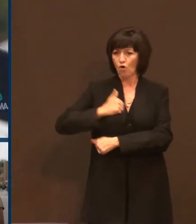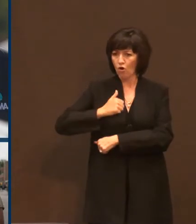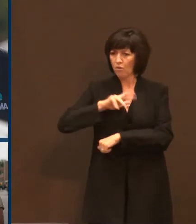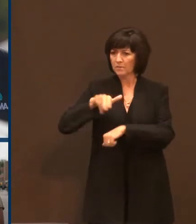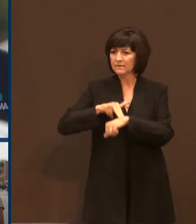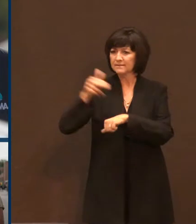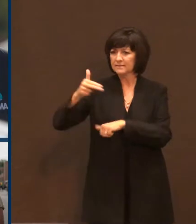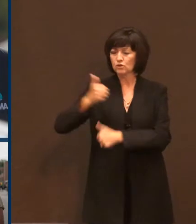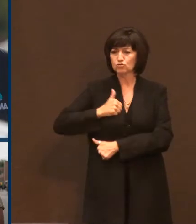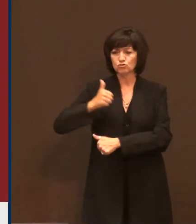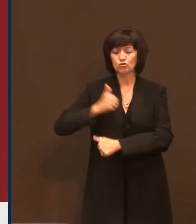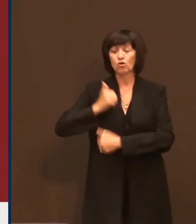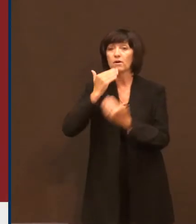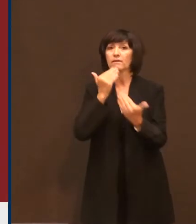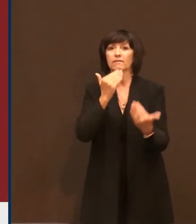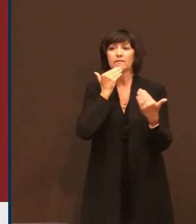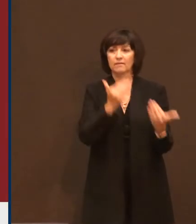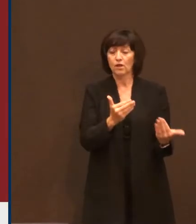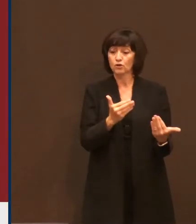Rattay?